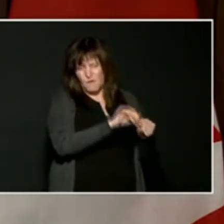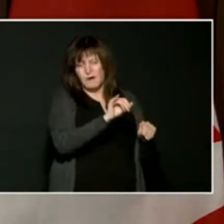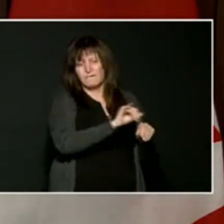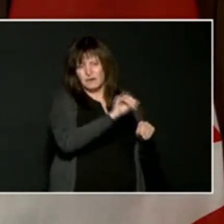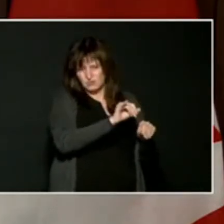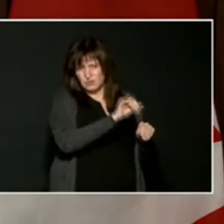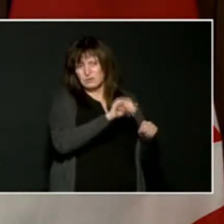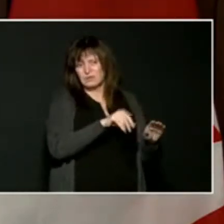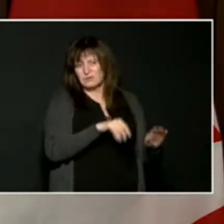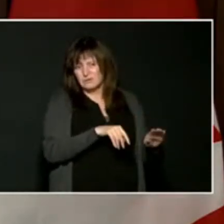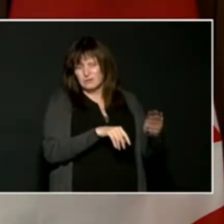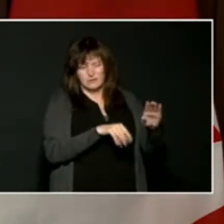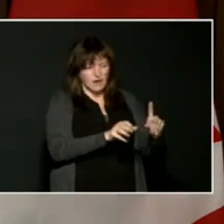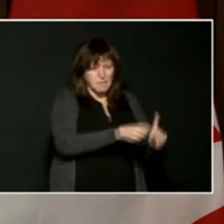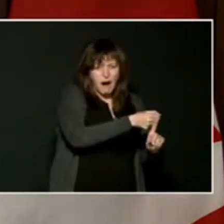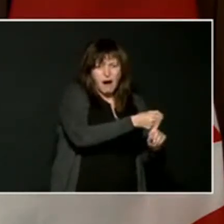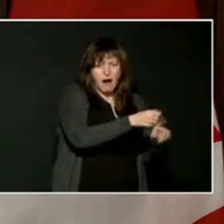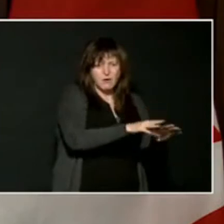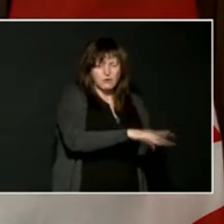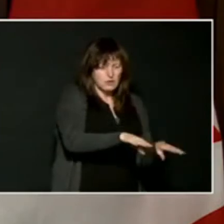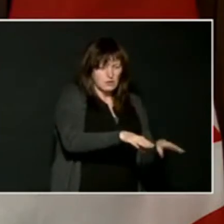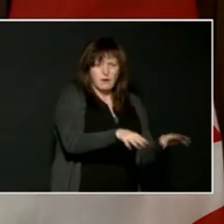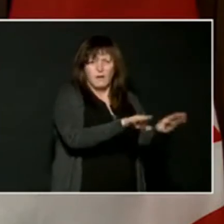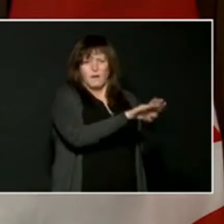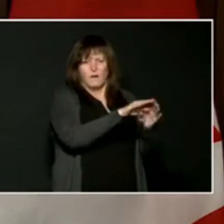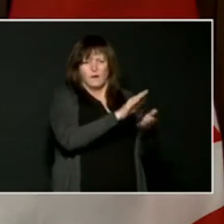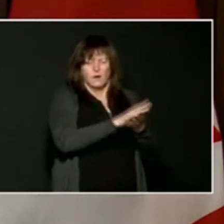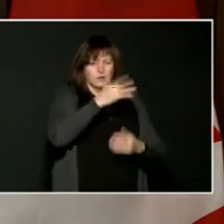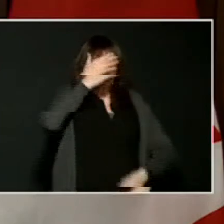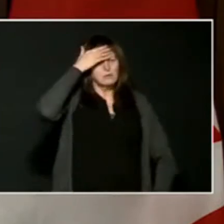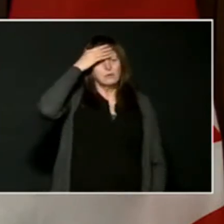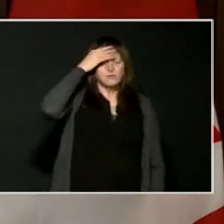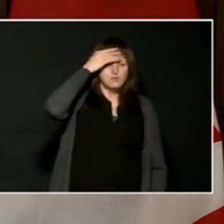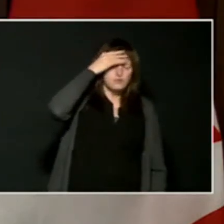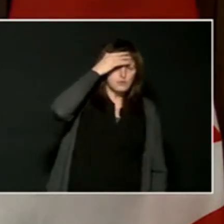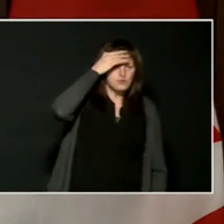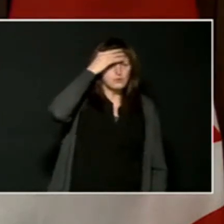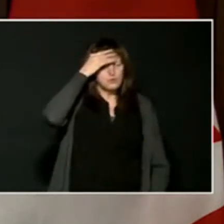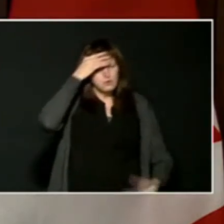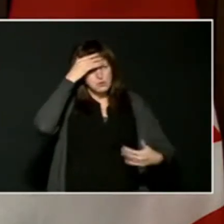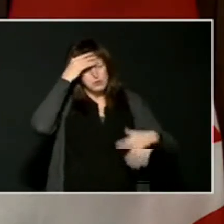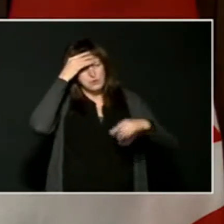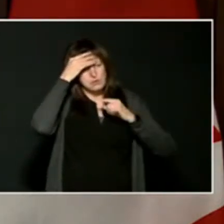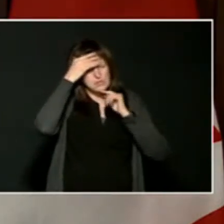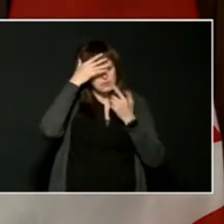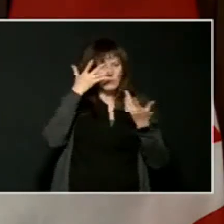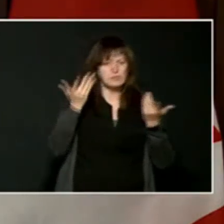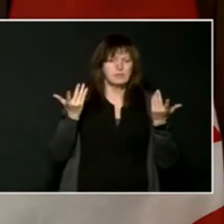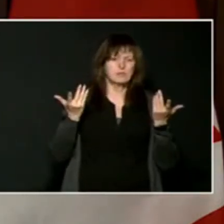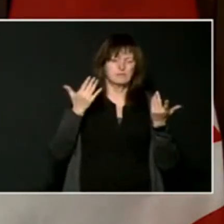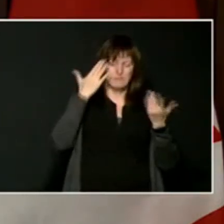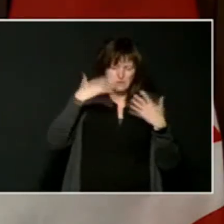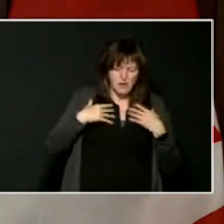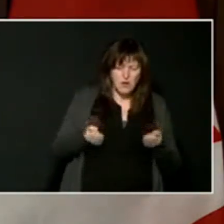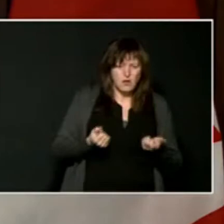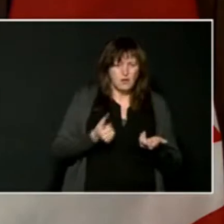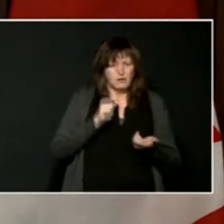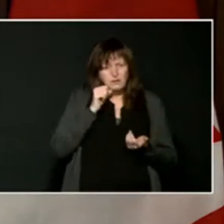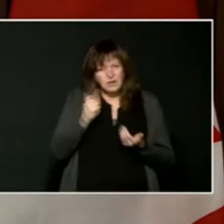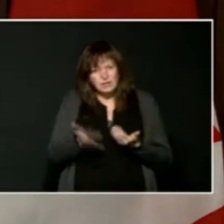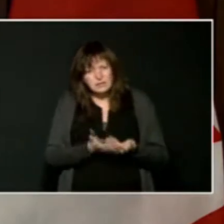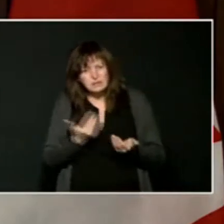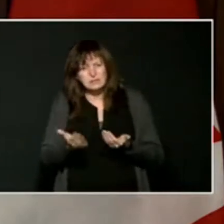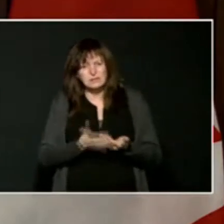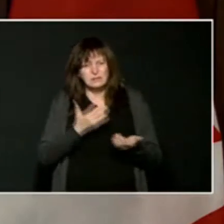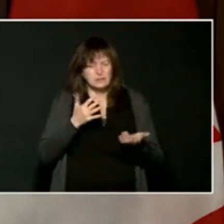on children of these interruptions in schooling is really hard and damaging. So